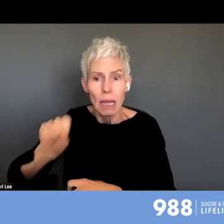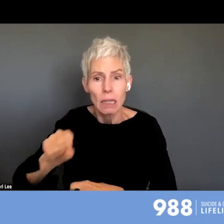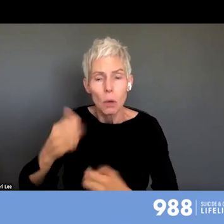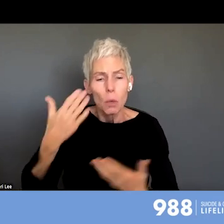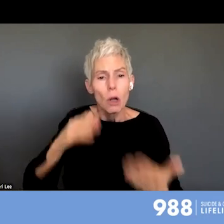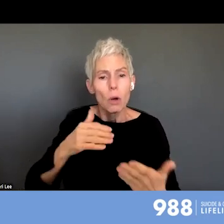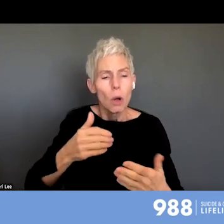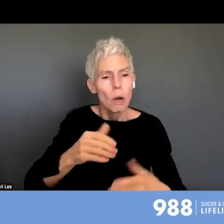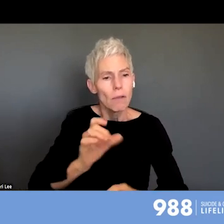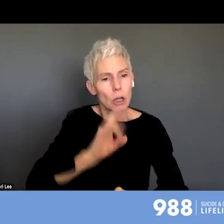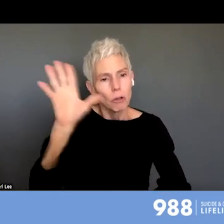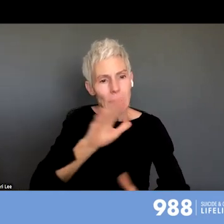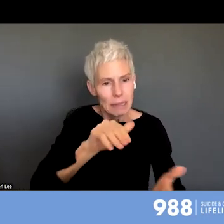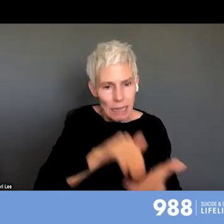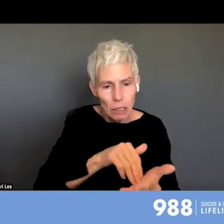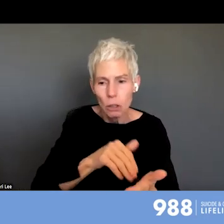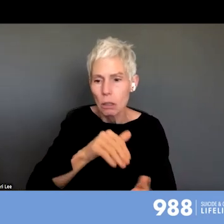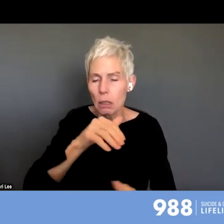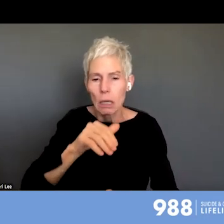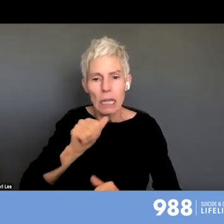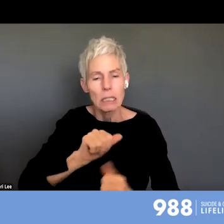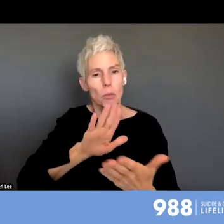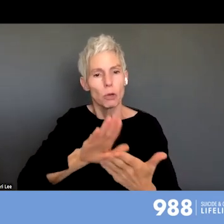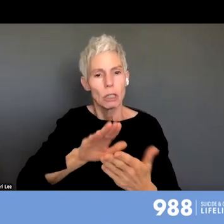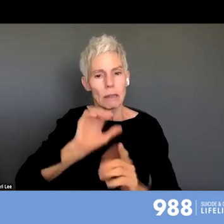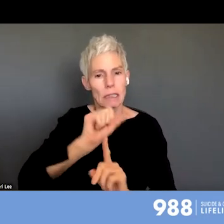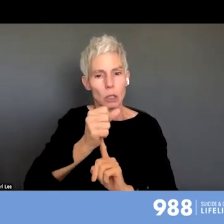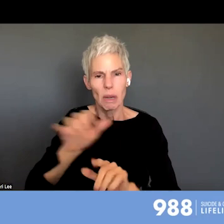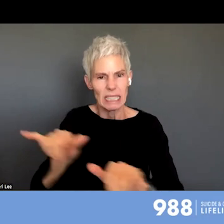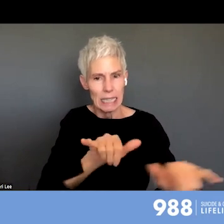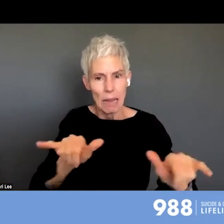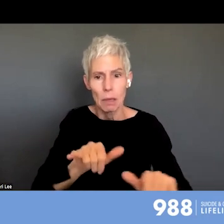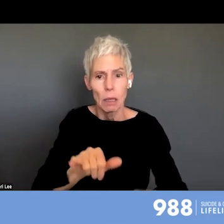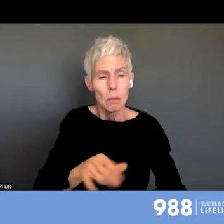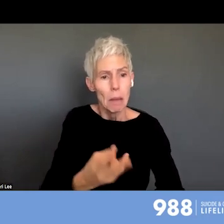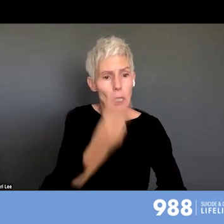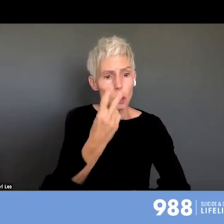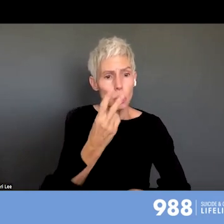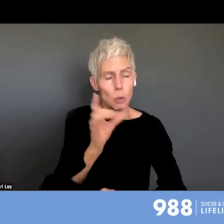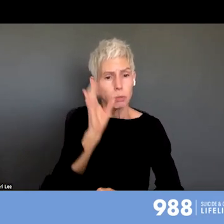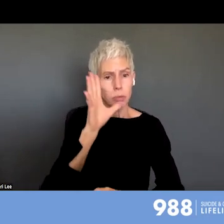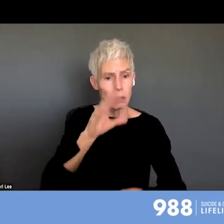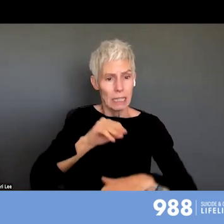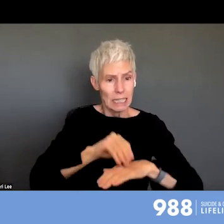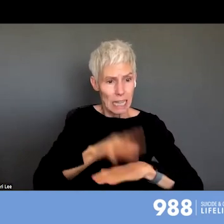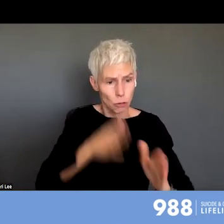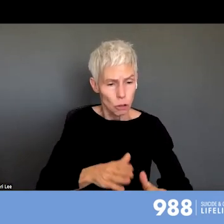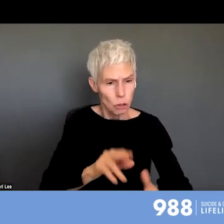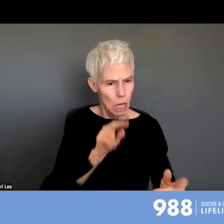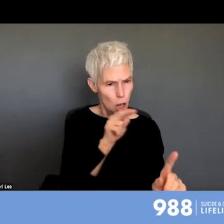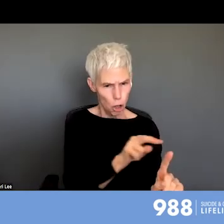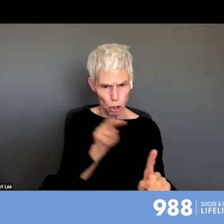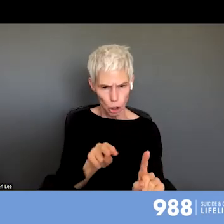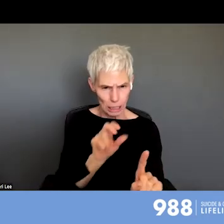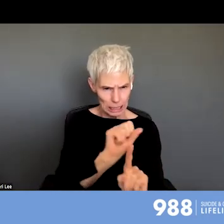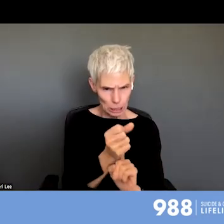center is approaching imminent risk situations in the same way. There could be two crisis counselors that look at a situation and come to different conclusions in terms